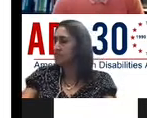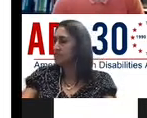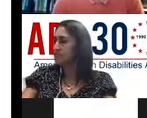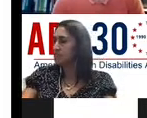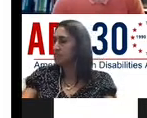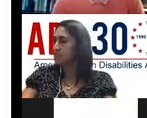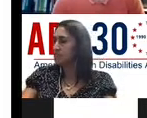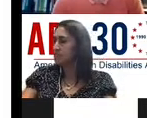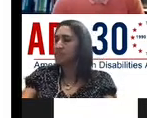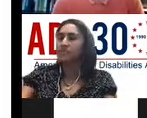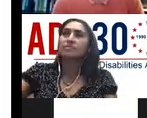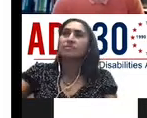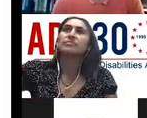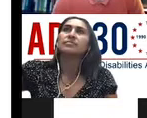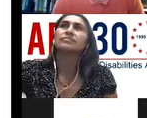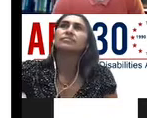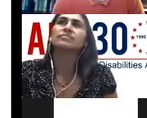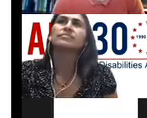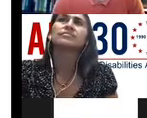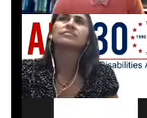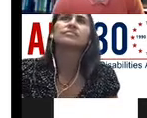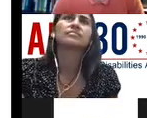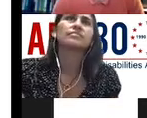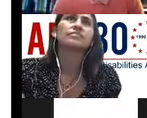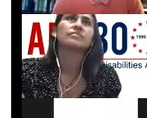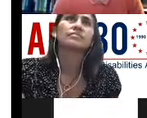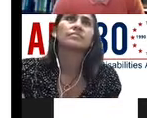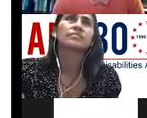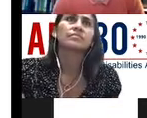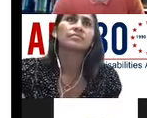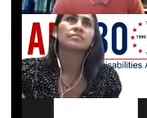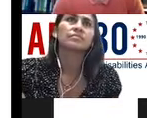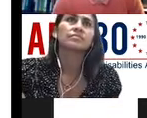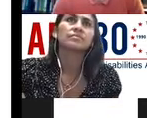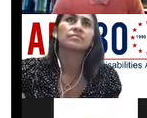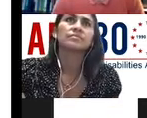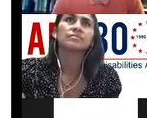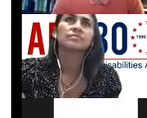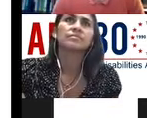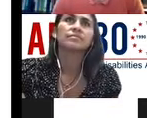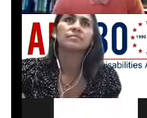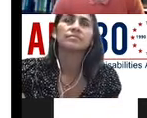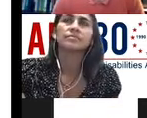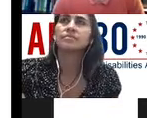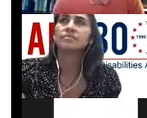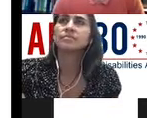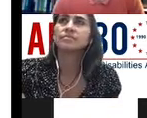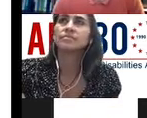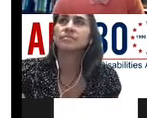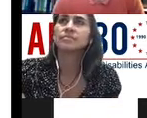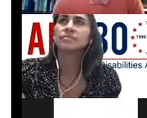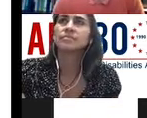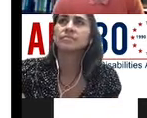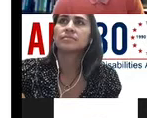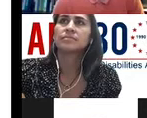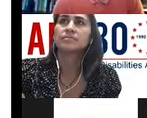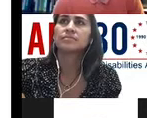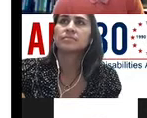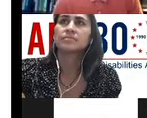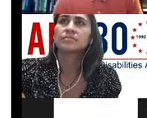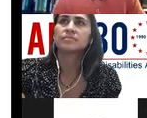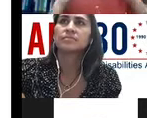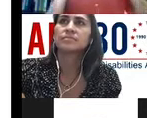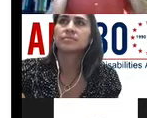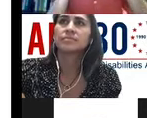years. You know, so Zoom is very similar to other things like that, like Microsoft Teams that some of you may have used. Adobe Connect is a